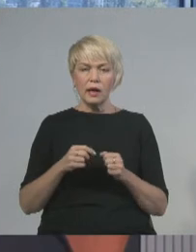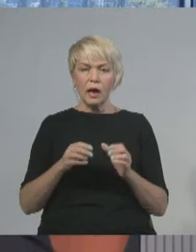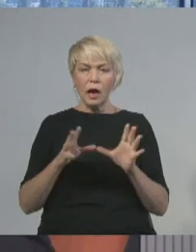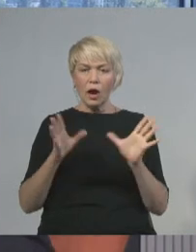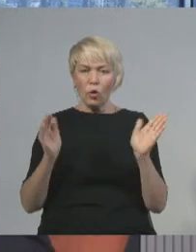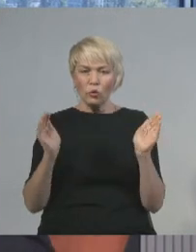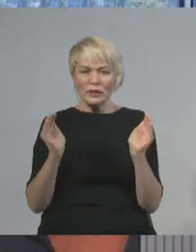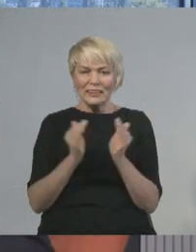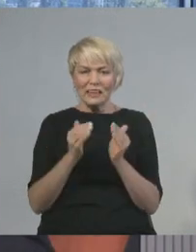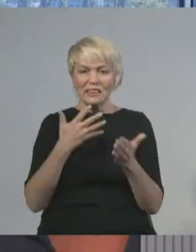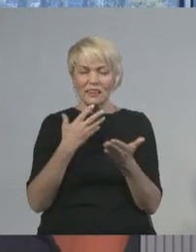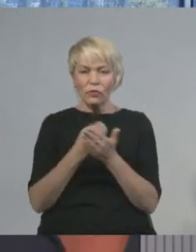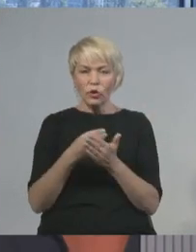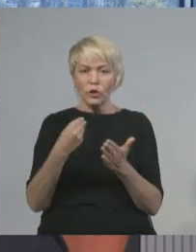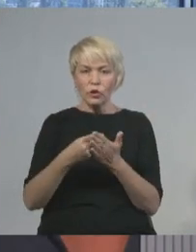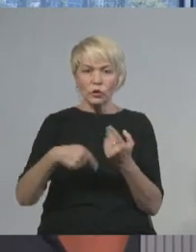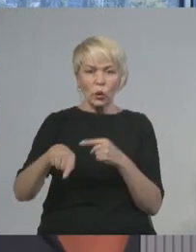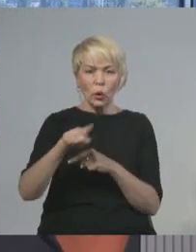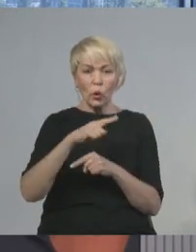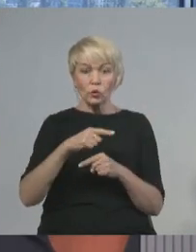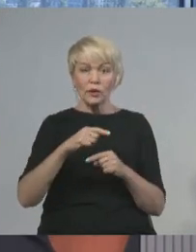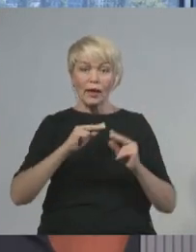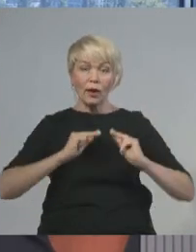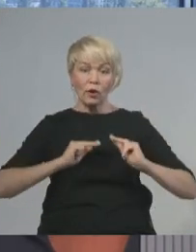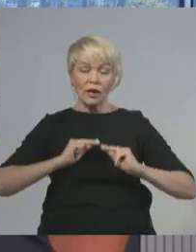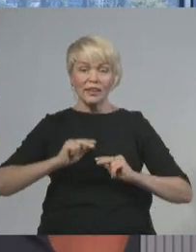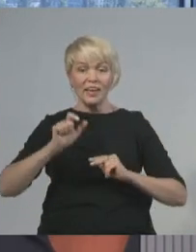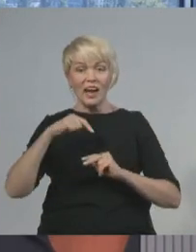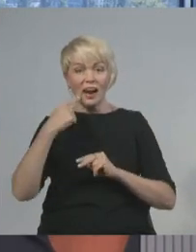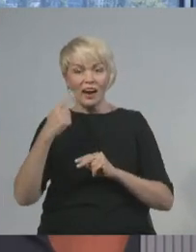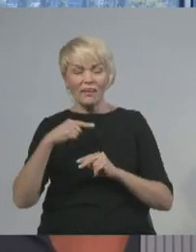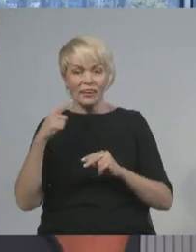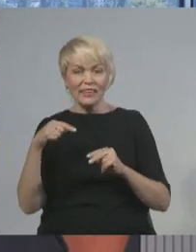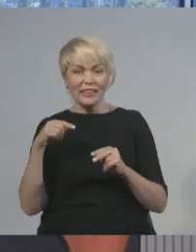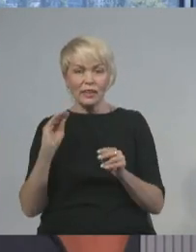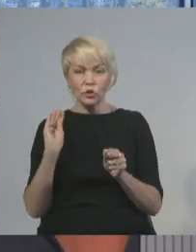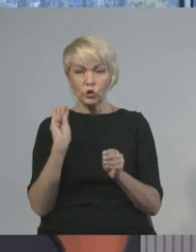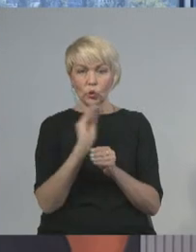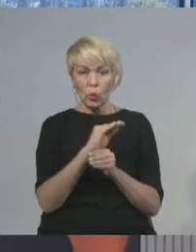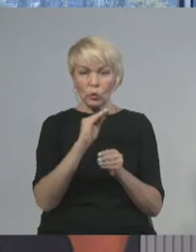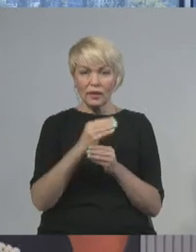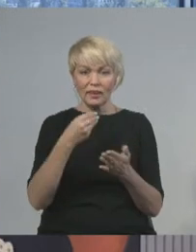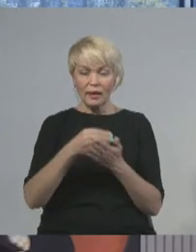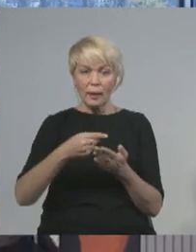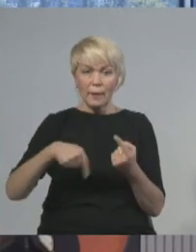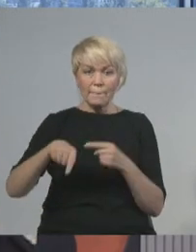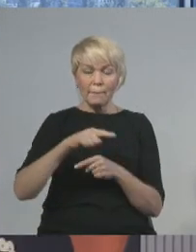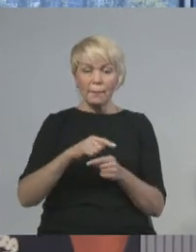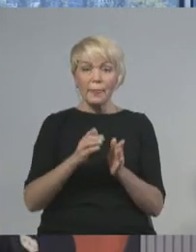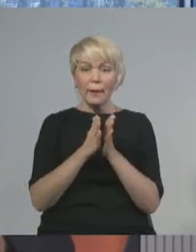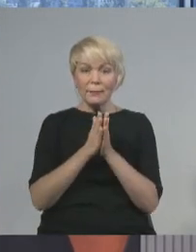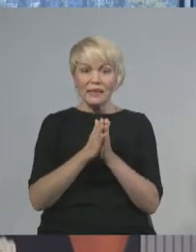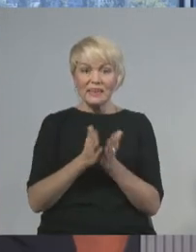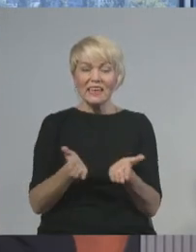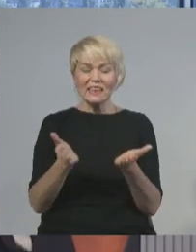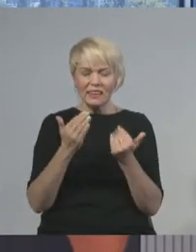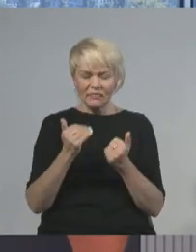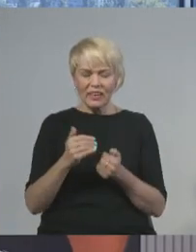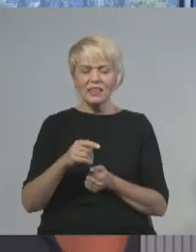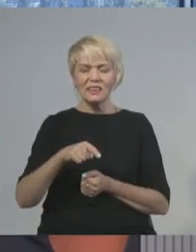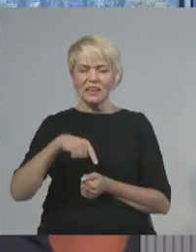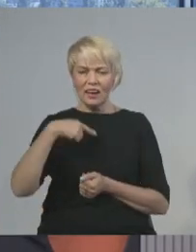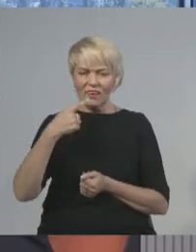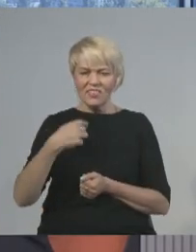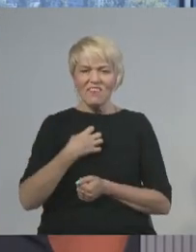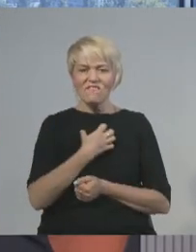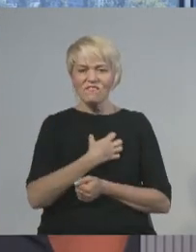their income my colleagues have just said that donors were quite active in helping media organizations